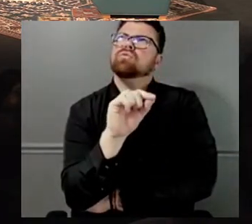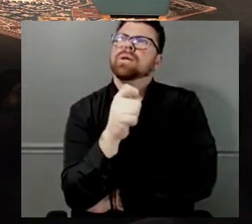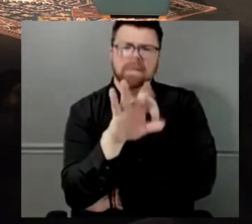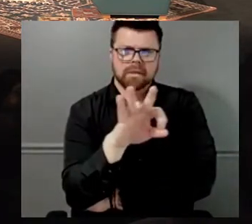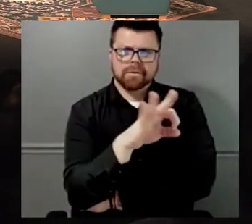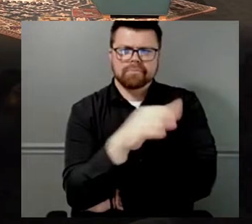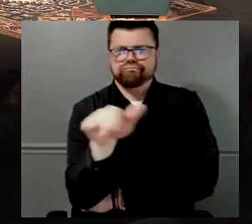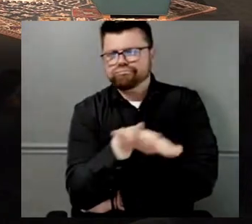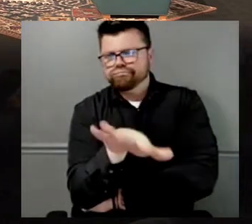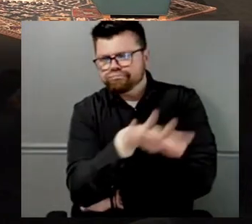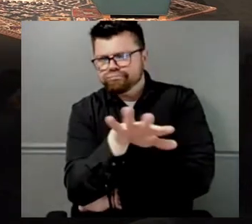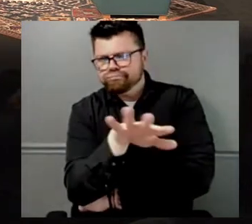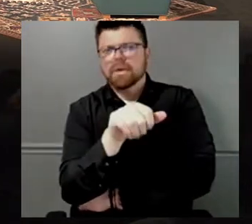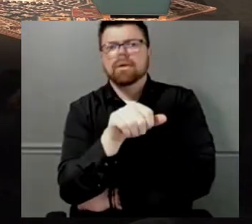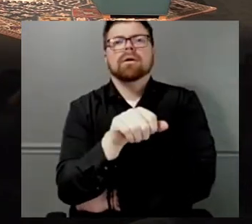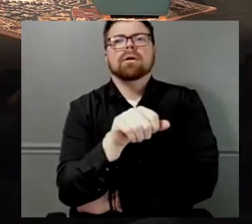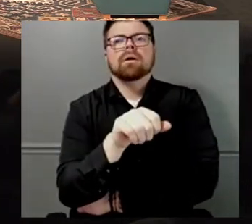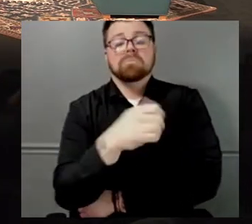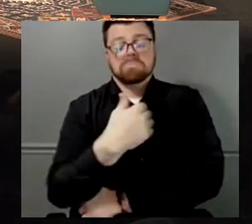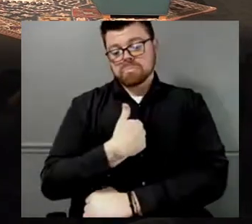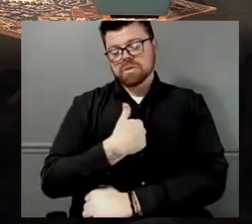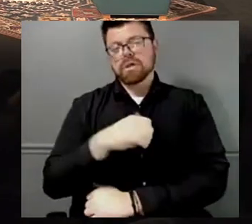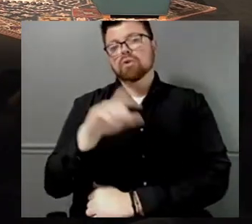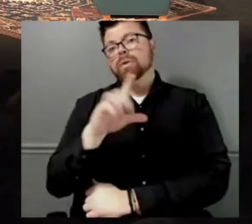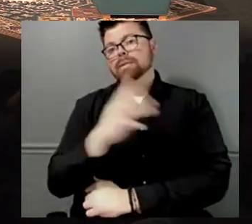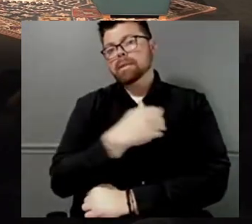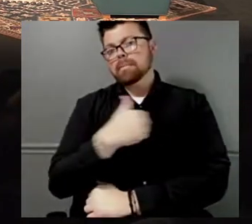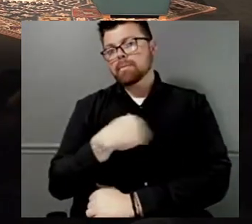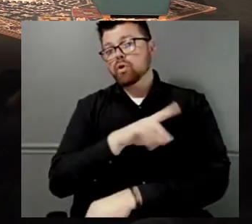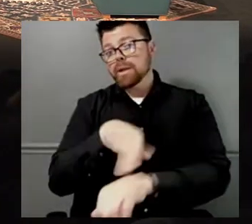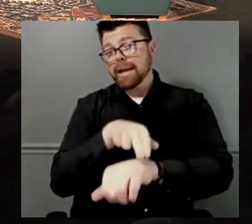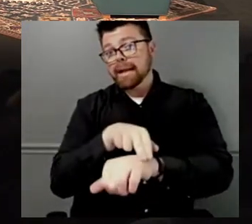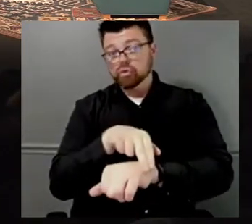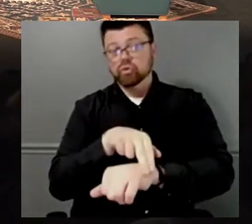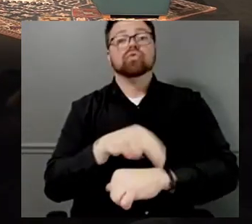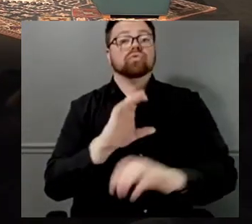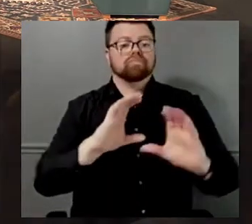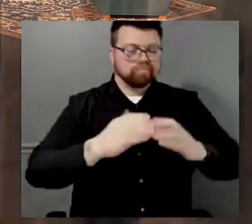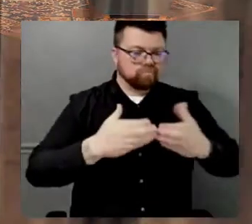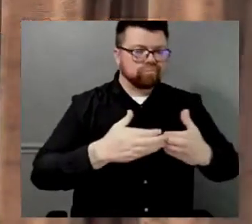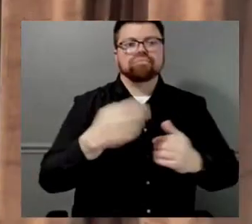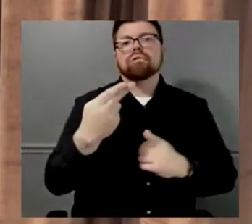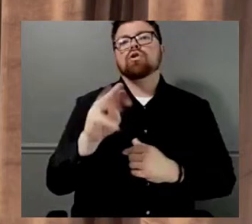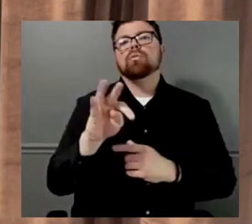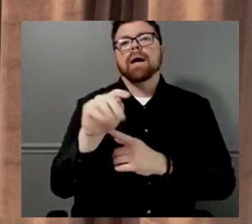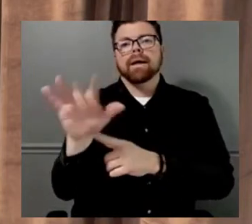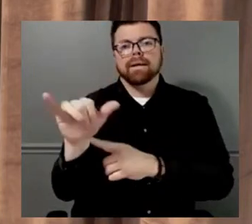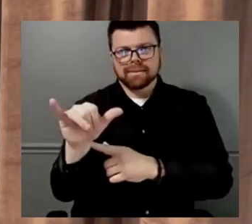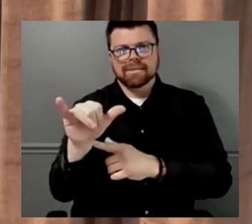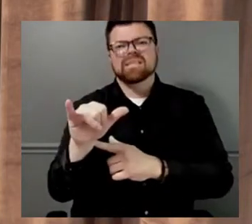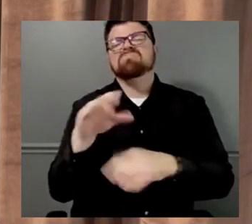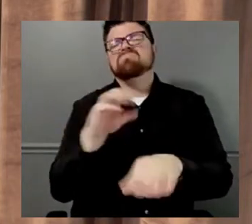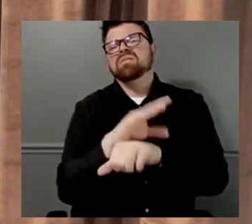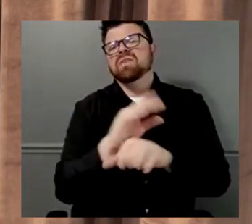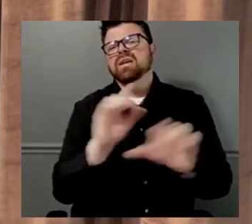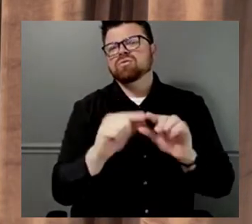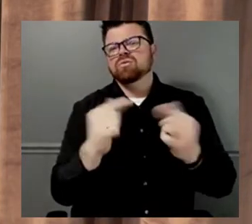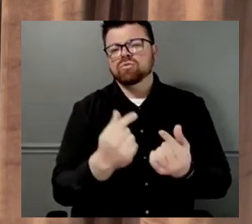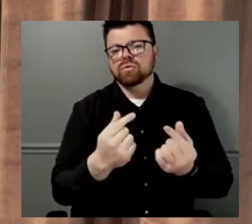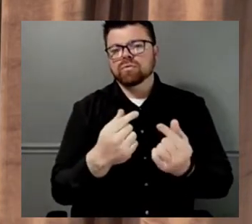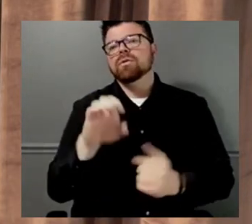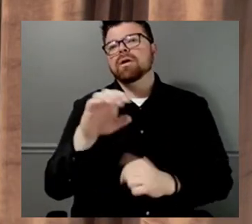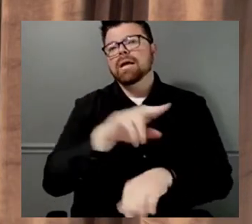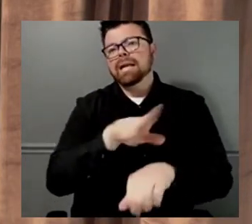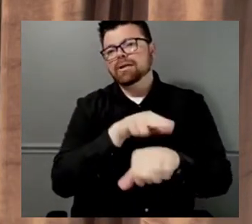late 2018 into 2019, I was on the 26th member of the National Council for the Humanities, the advisory group for the National Endowment for Humanities.